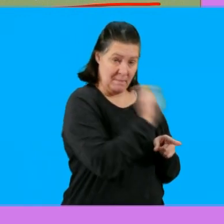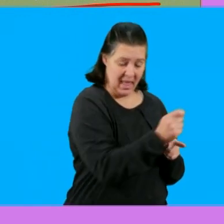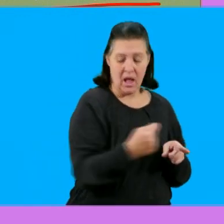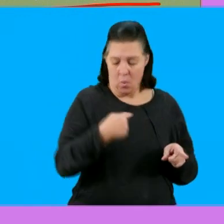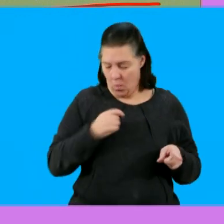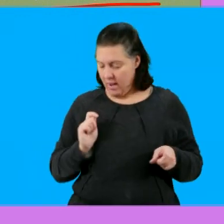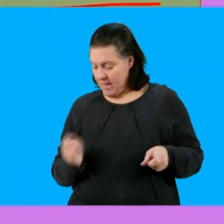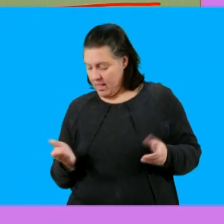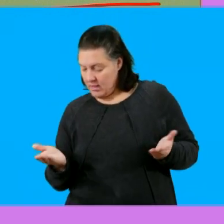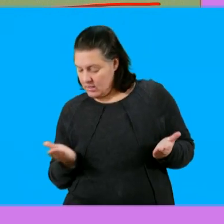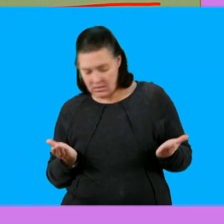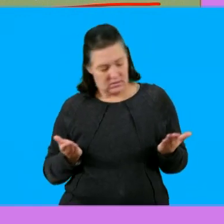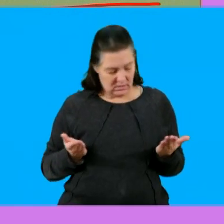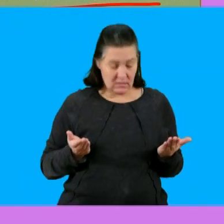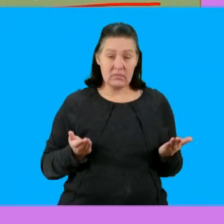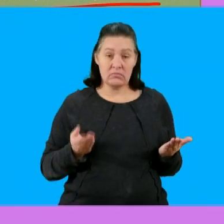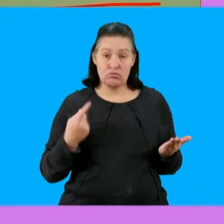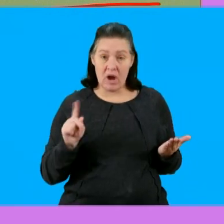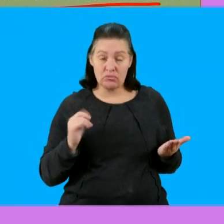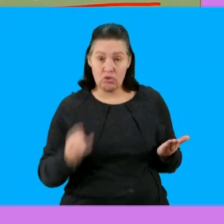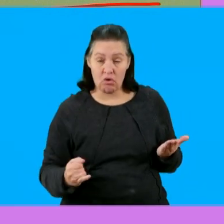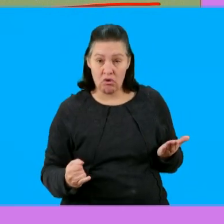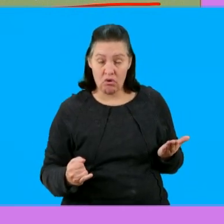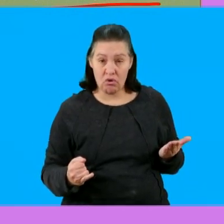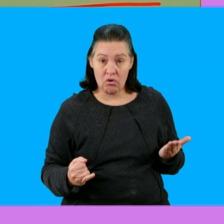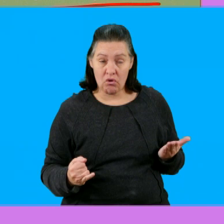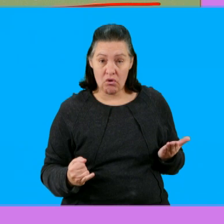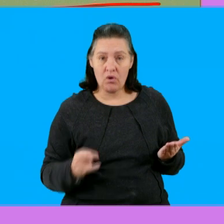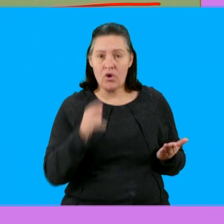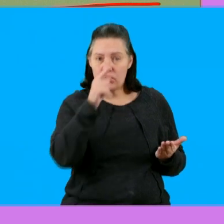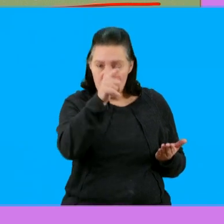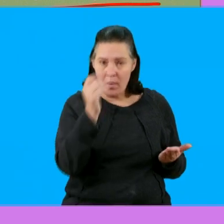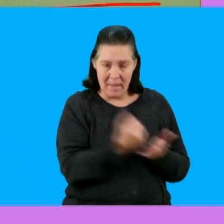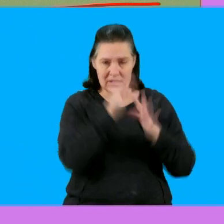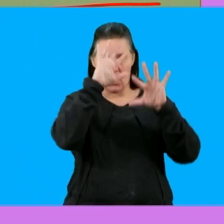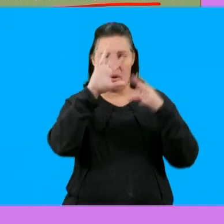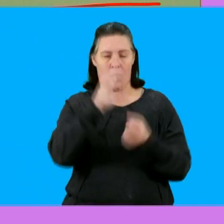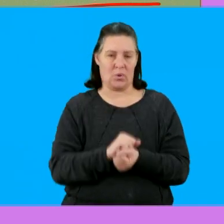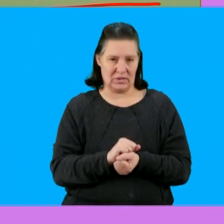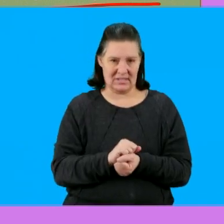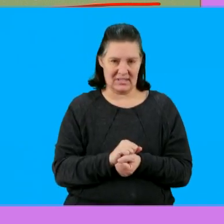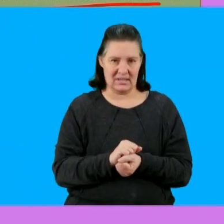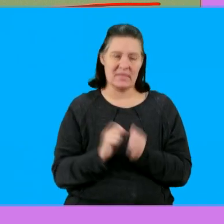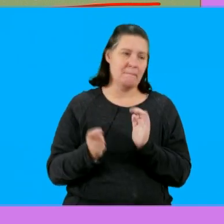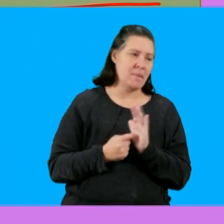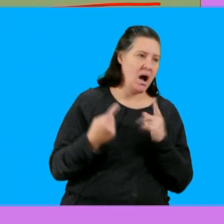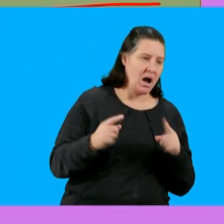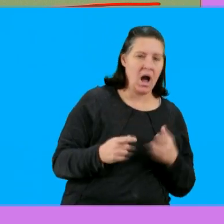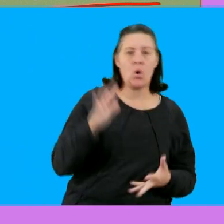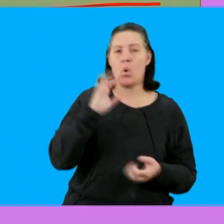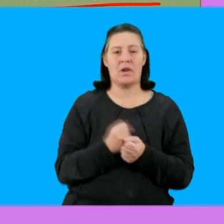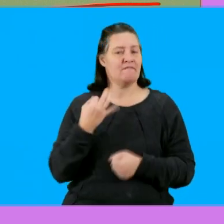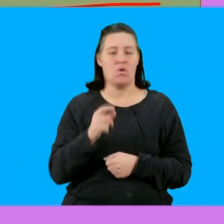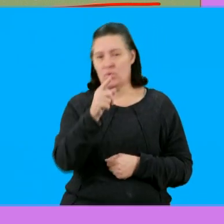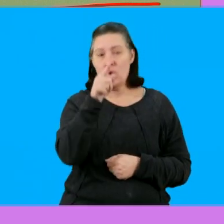calculations whether her statement is valid. Guys, and please note, you have to conclude, right? Your educator, the marker, is not